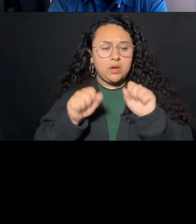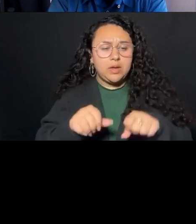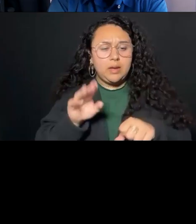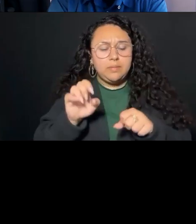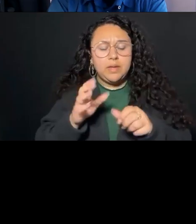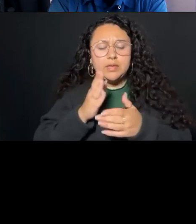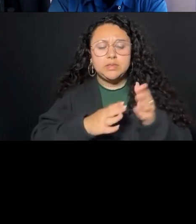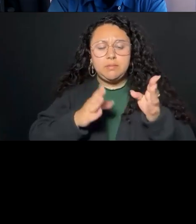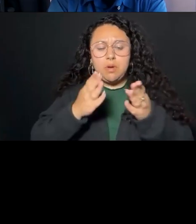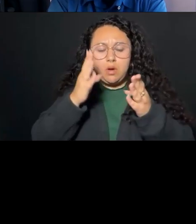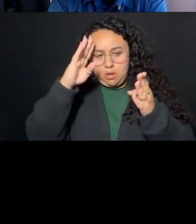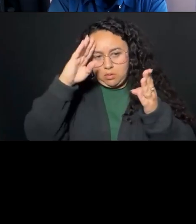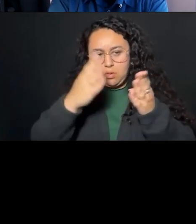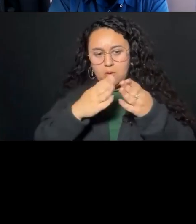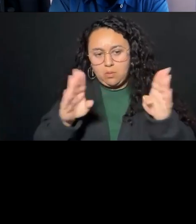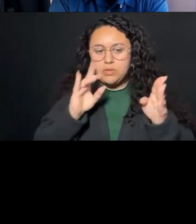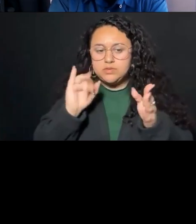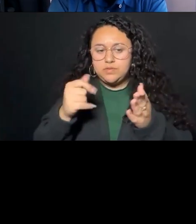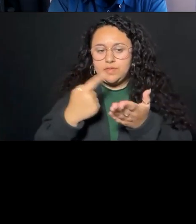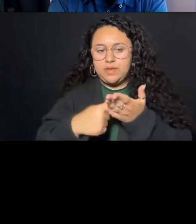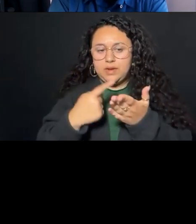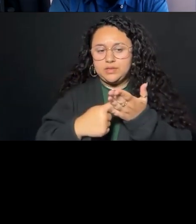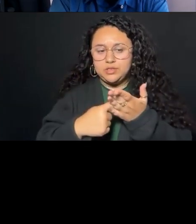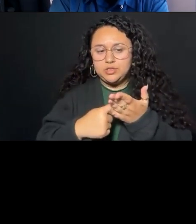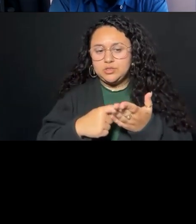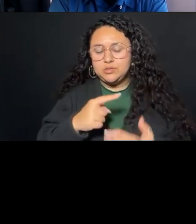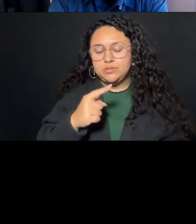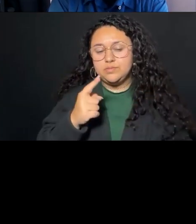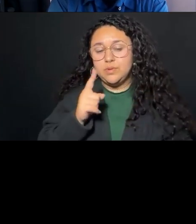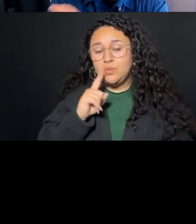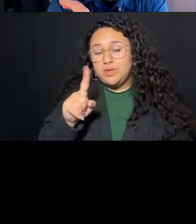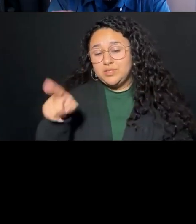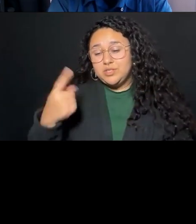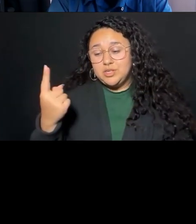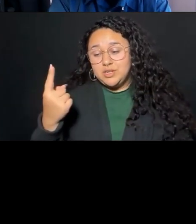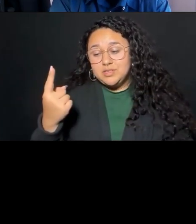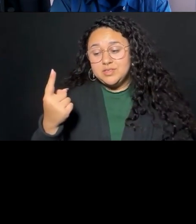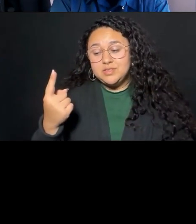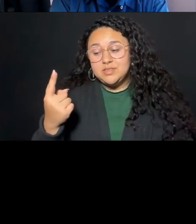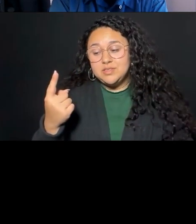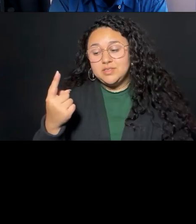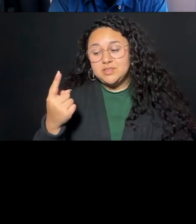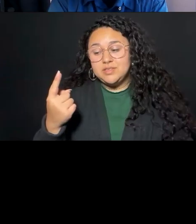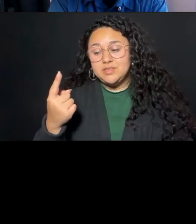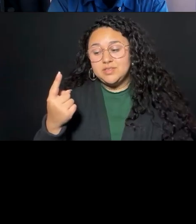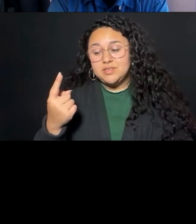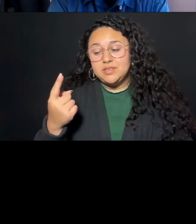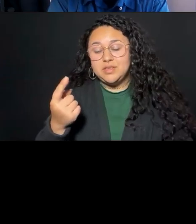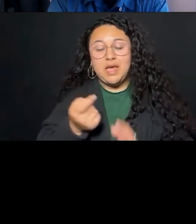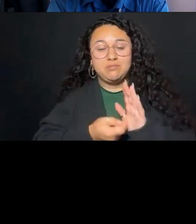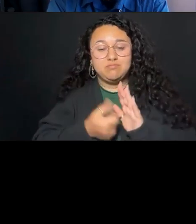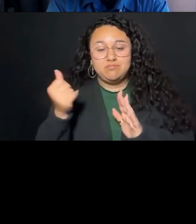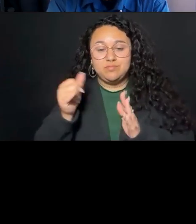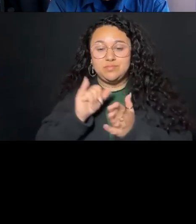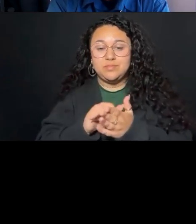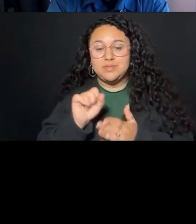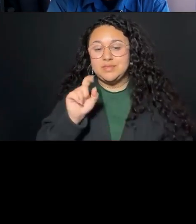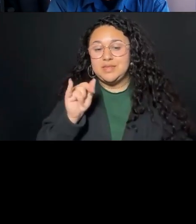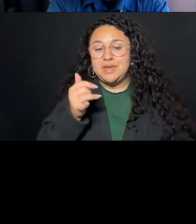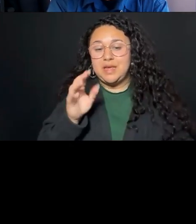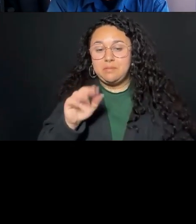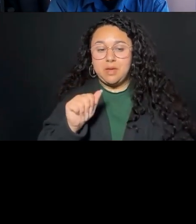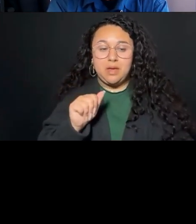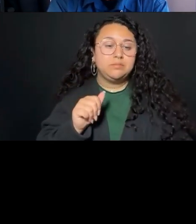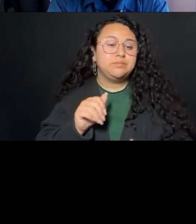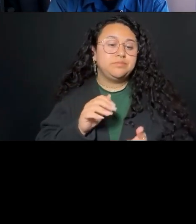some openness in that discussion that, really just wipes that stigma slate clean